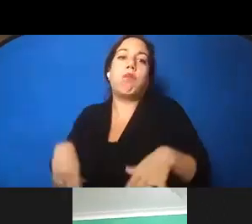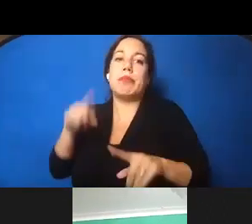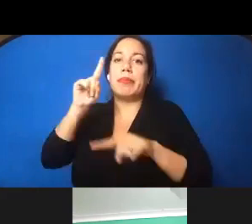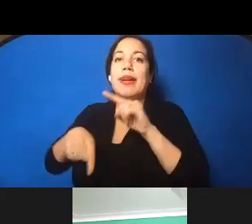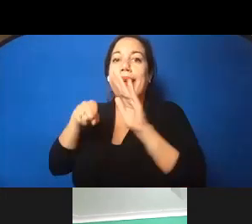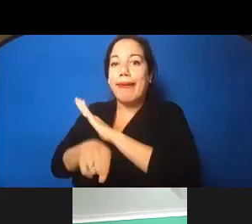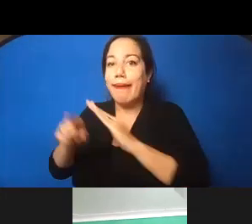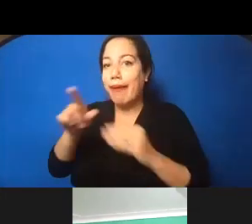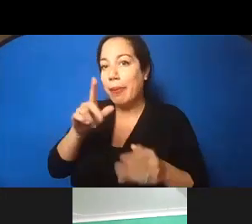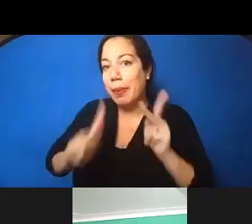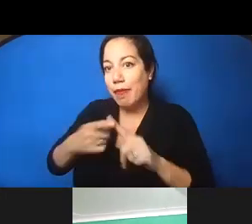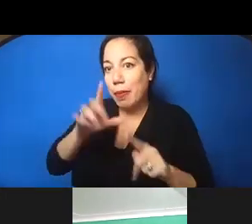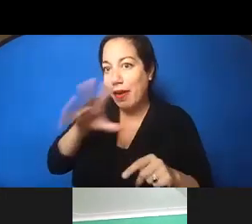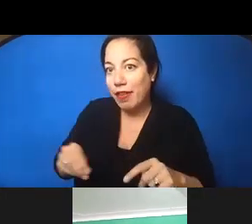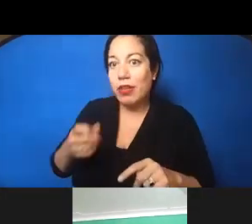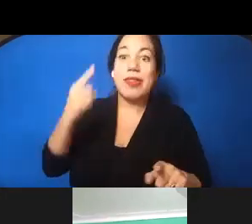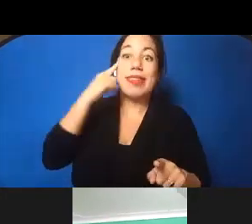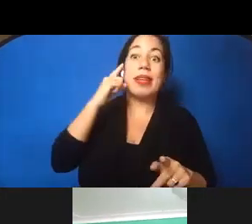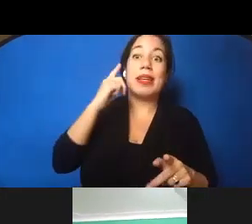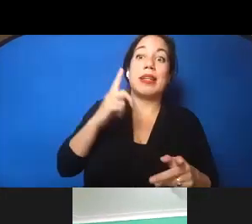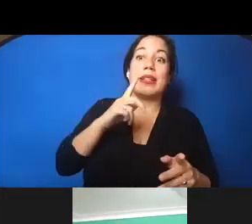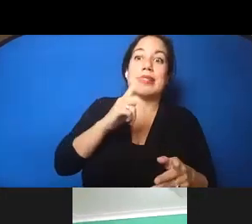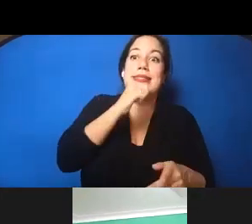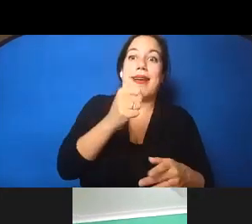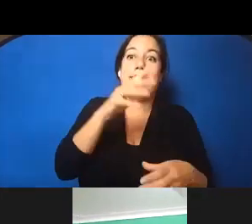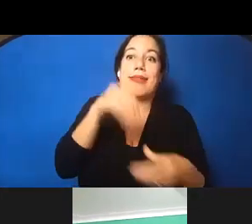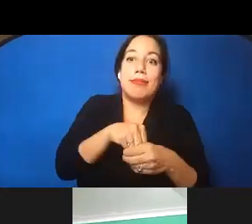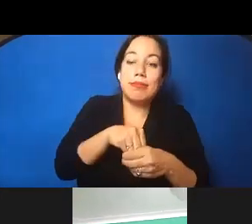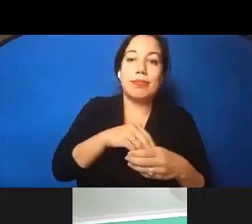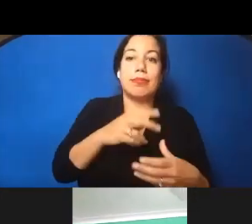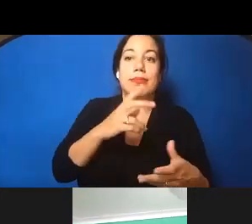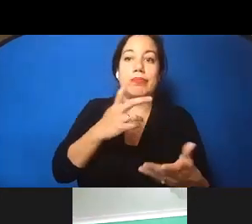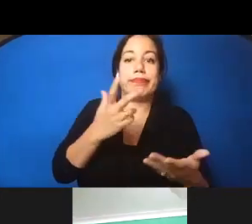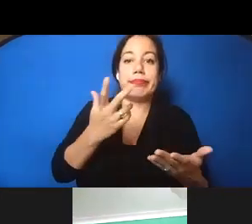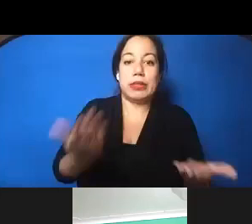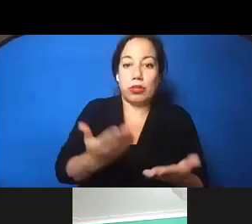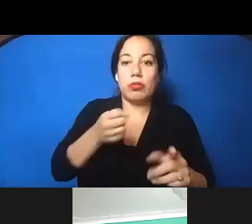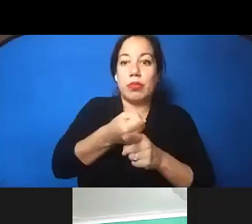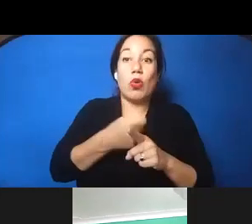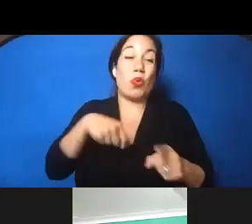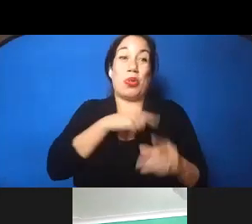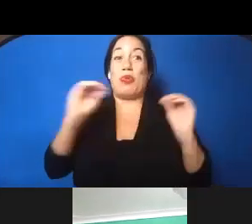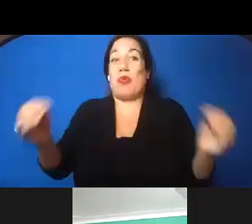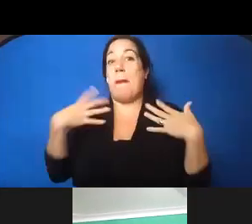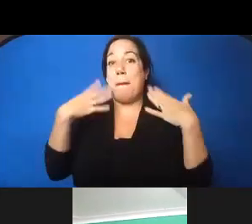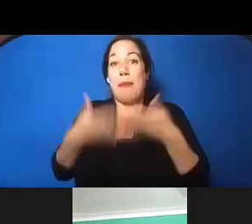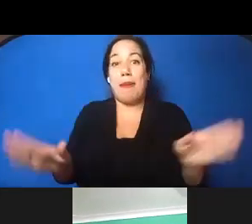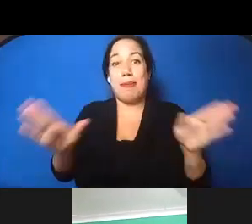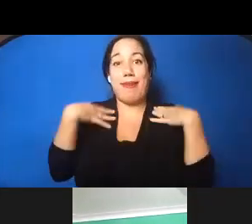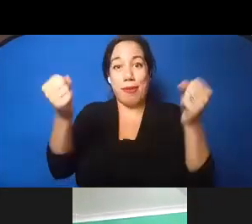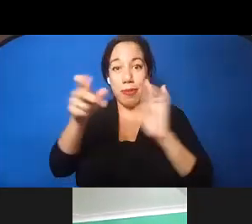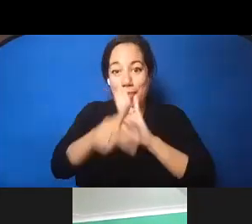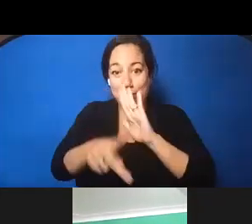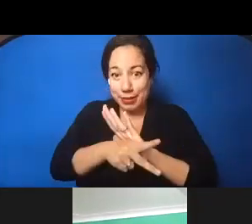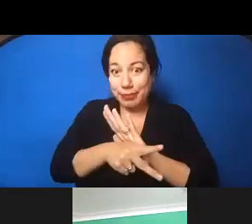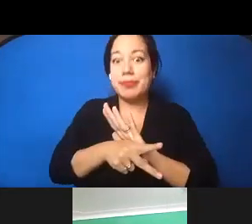Most of the countries, including South Sudan, we don't have a public policy, public health policy, or legislation that regulate our public